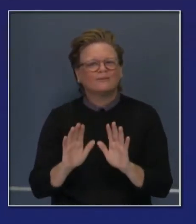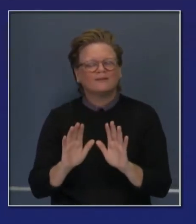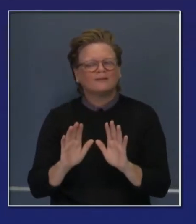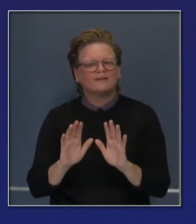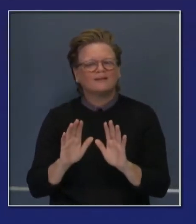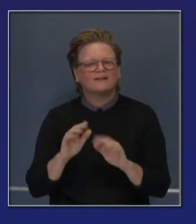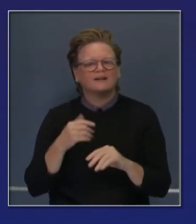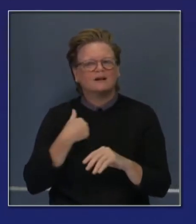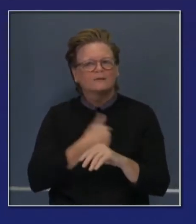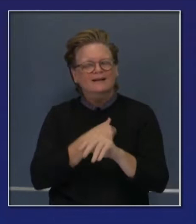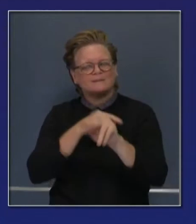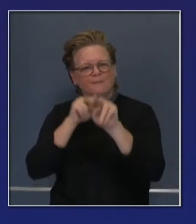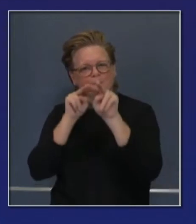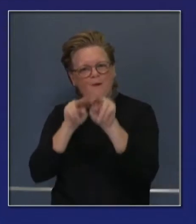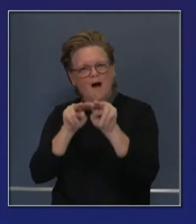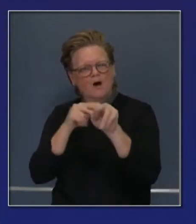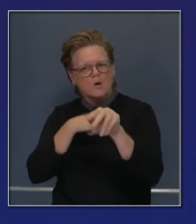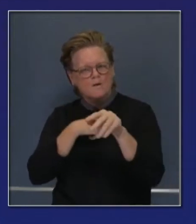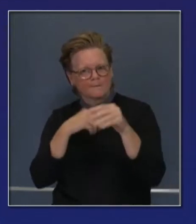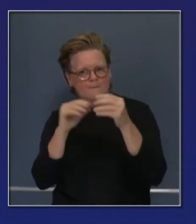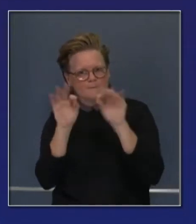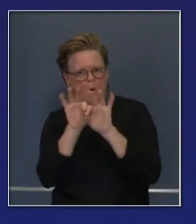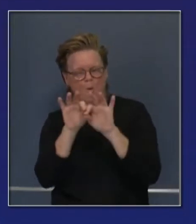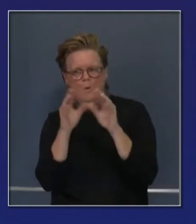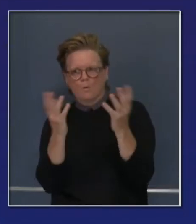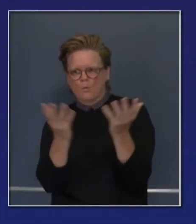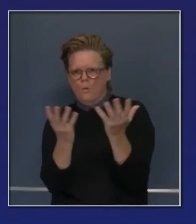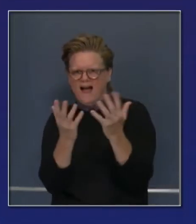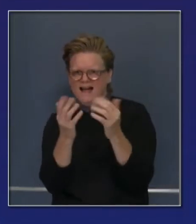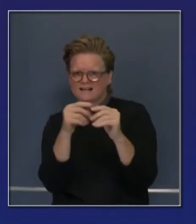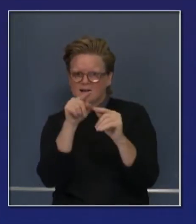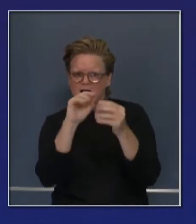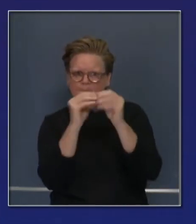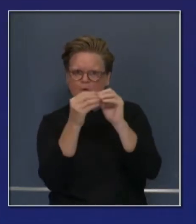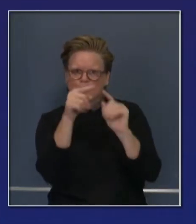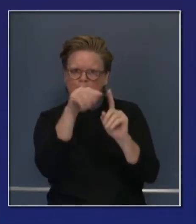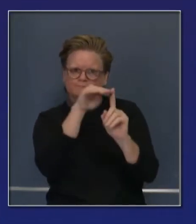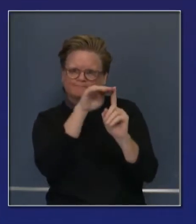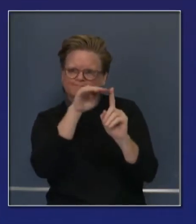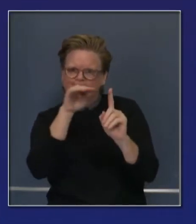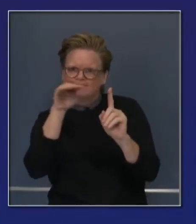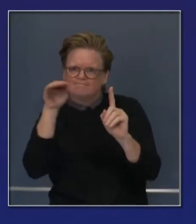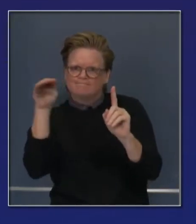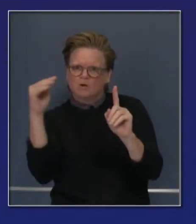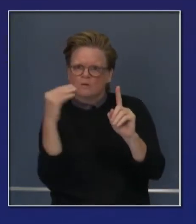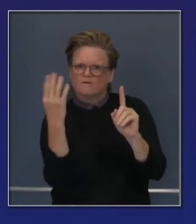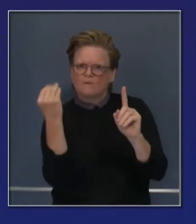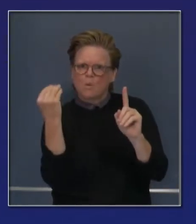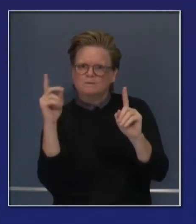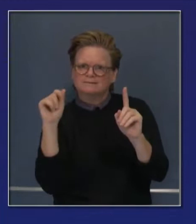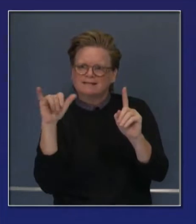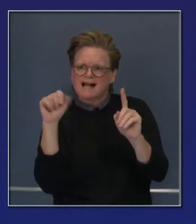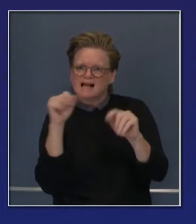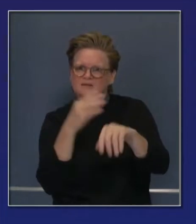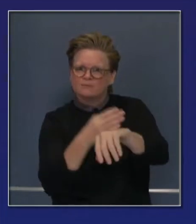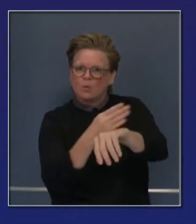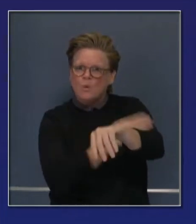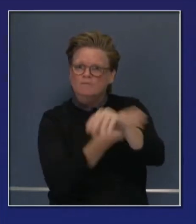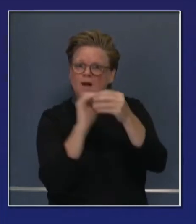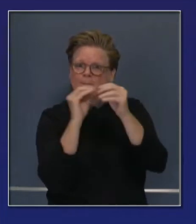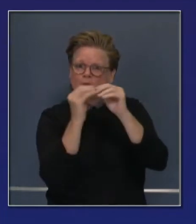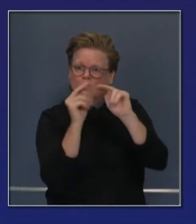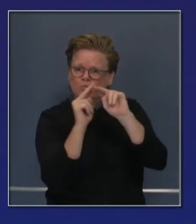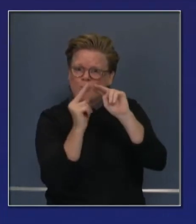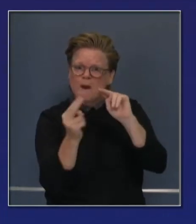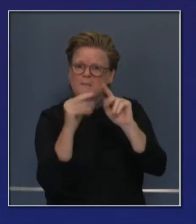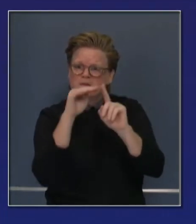stability and improvement for at least 2 weeks to move on. That might mean that a county spends 3, 4, 5 weeks, maybe